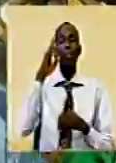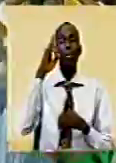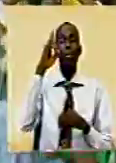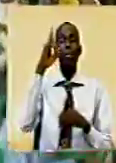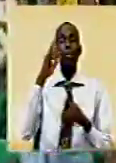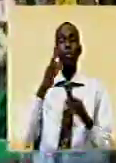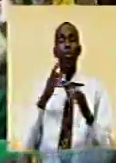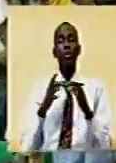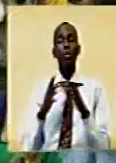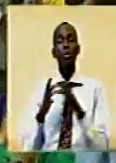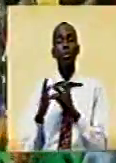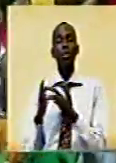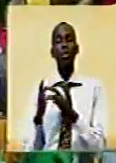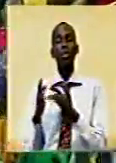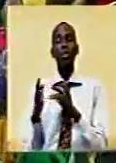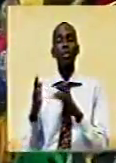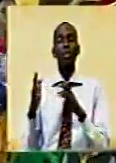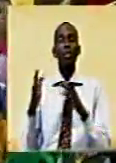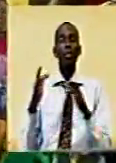Thank you,